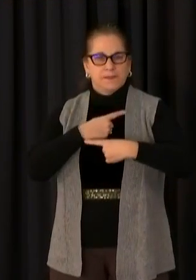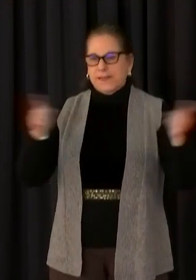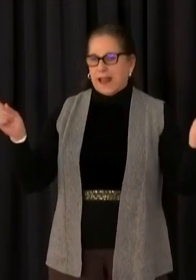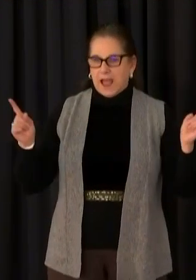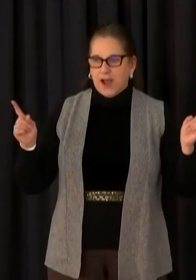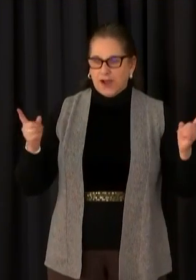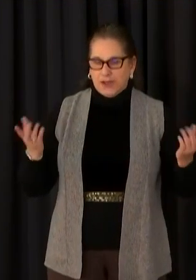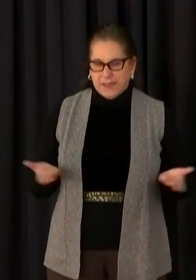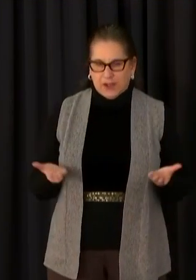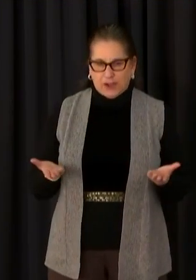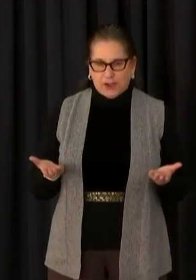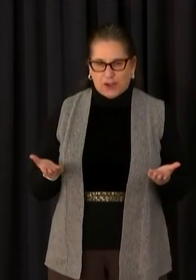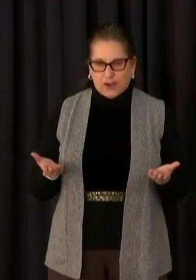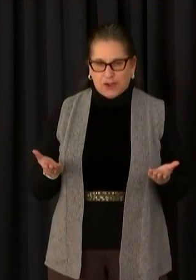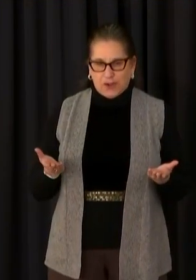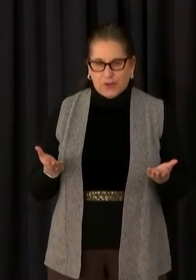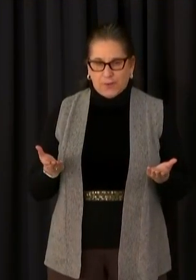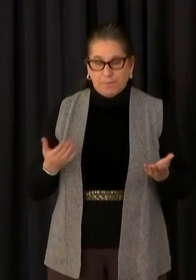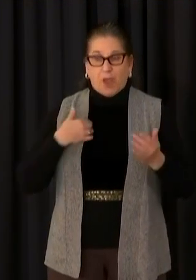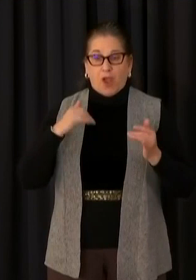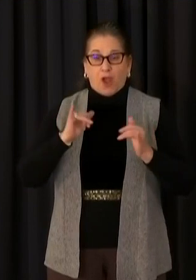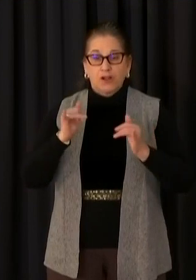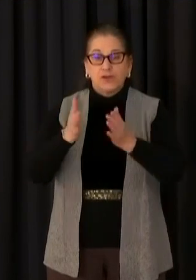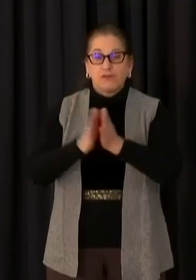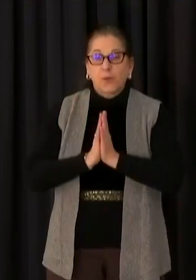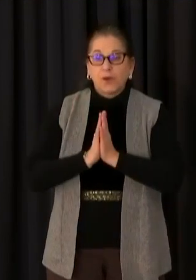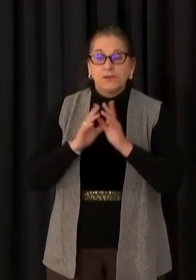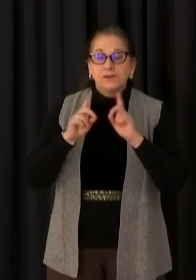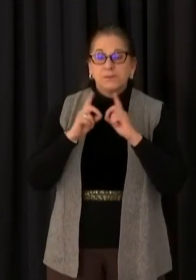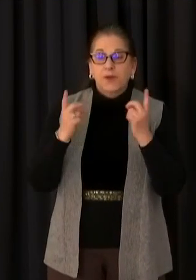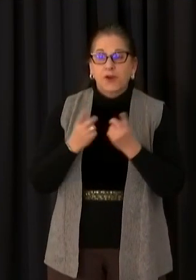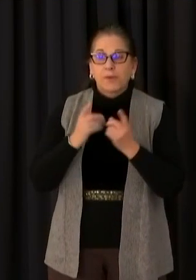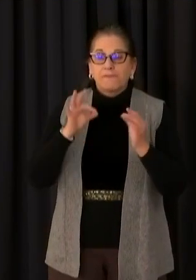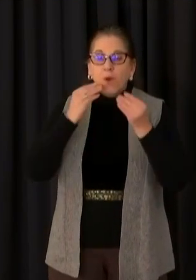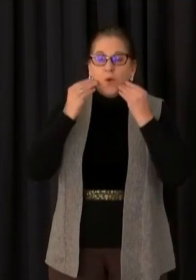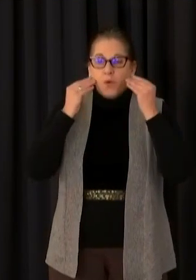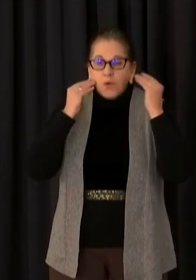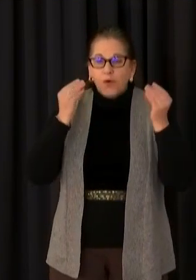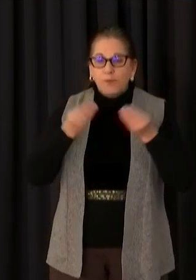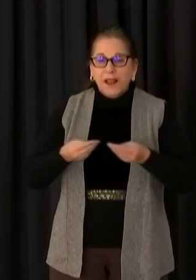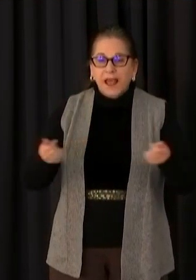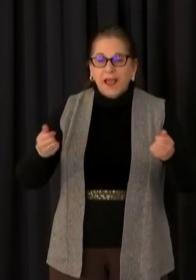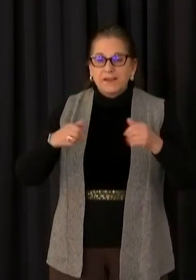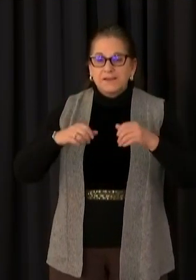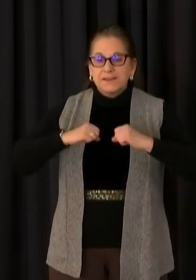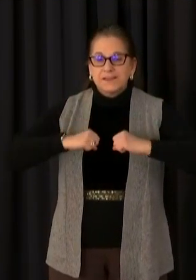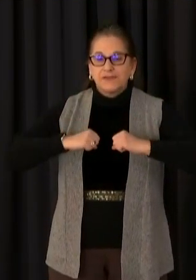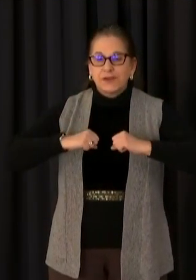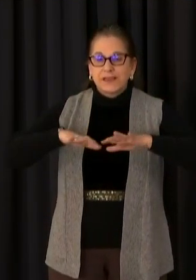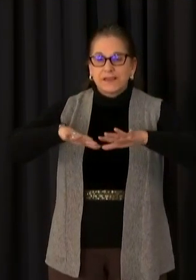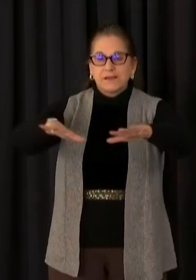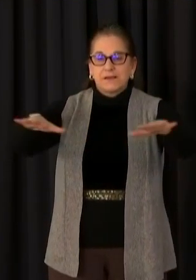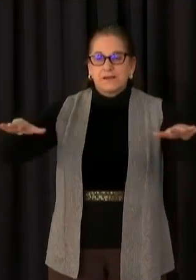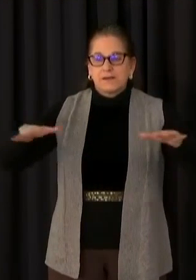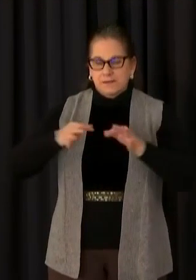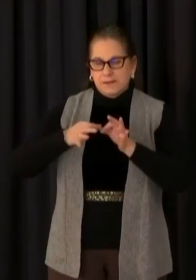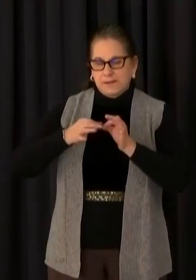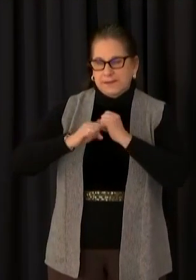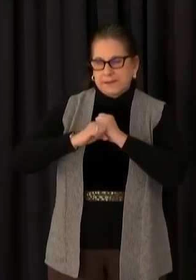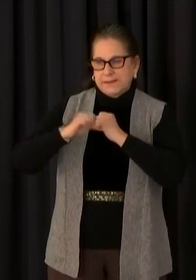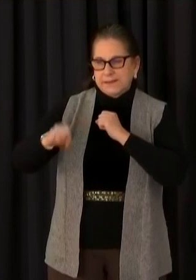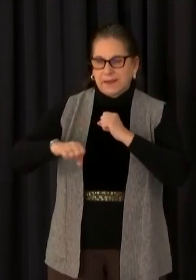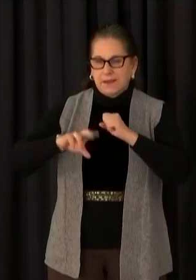also requested that the Department of Homeland Security extend the National Special Security